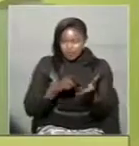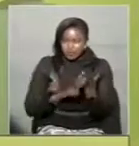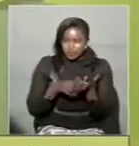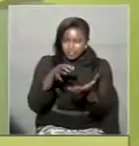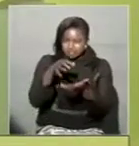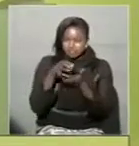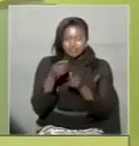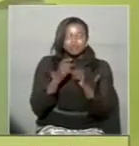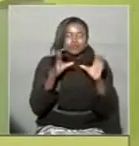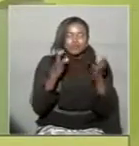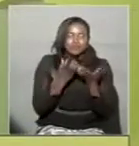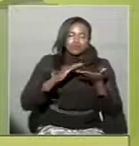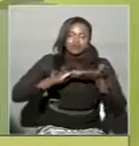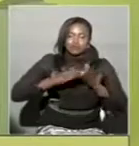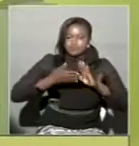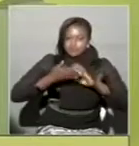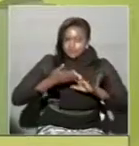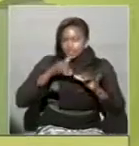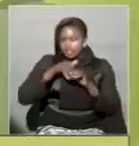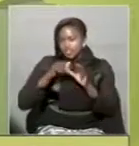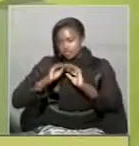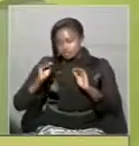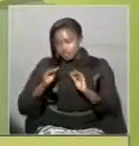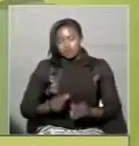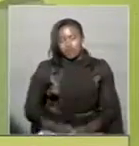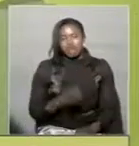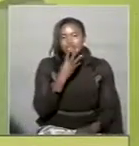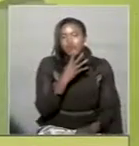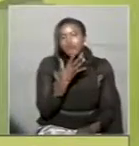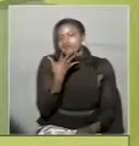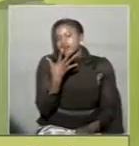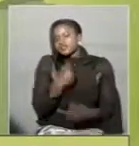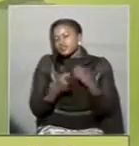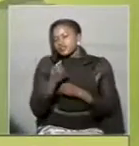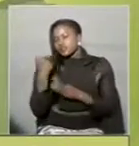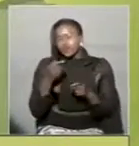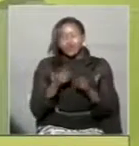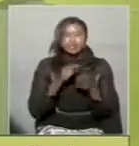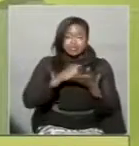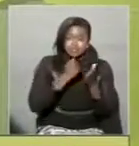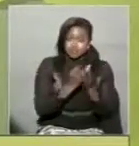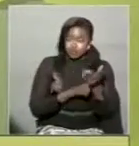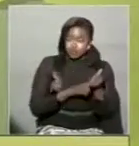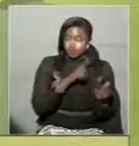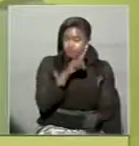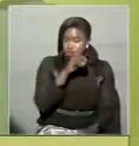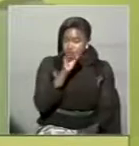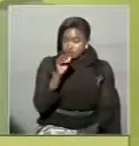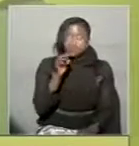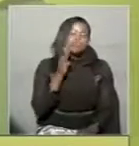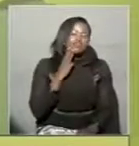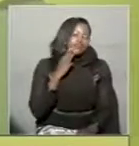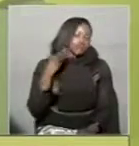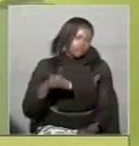Global Partnership in Education (GPE) about 4 or 5 years ago as a sector, $100 million, and it's